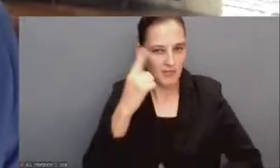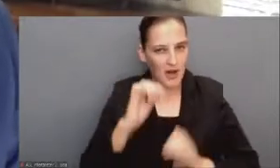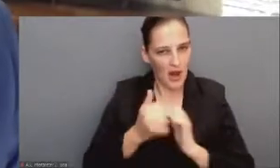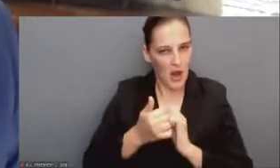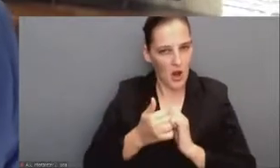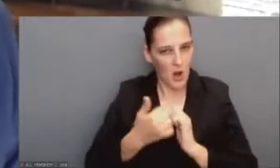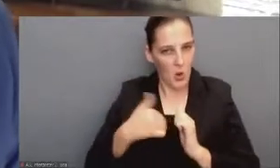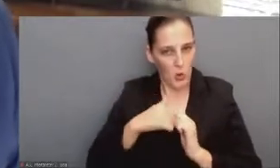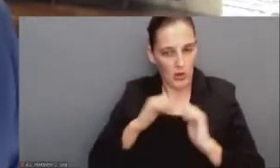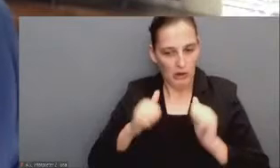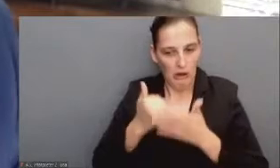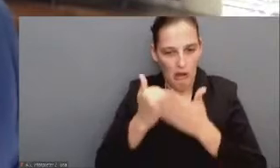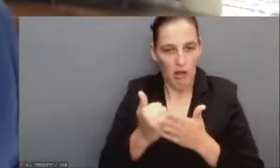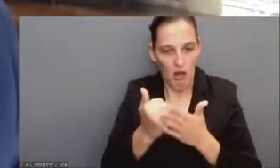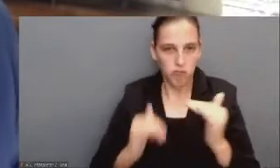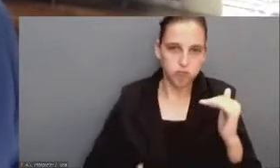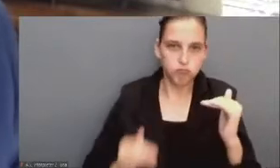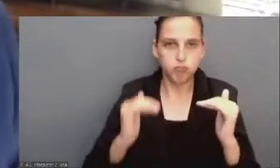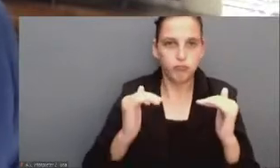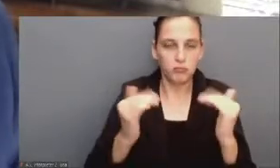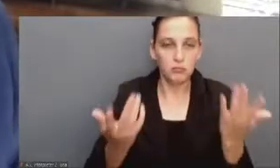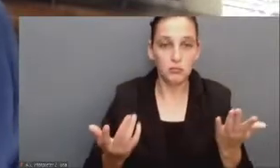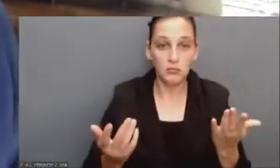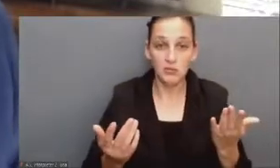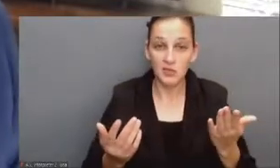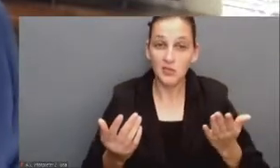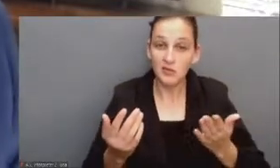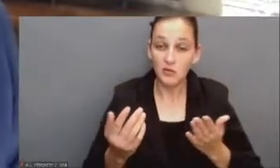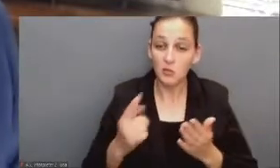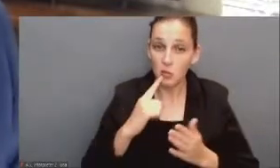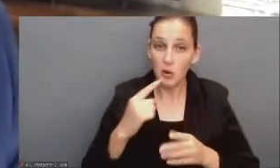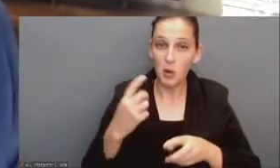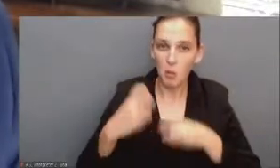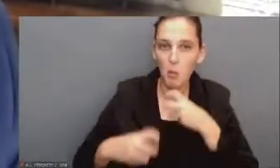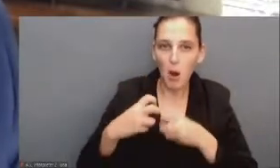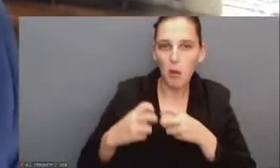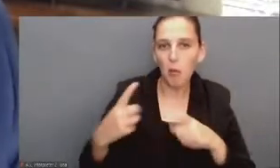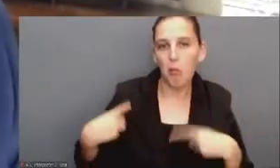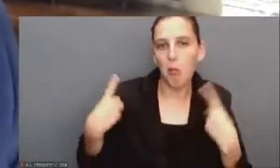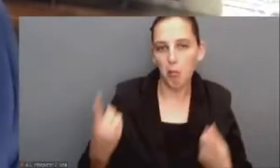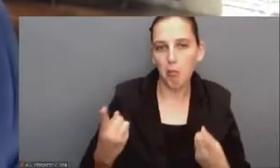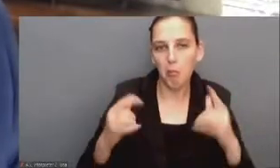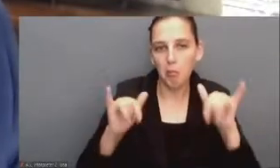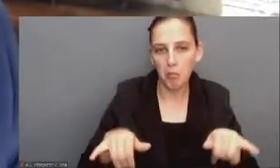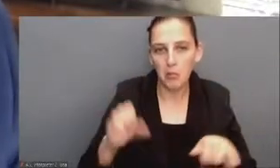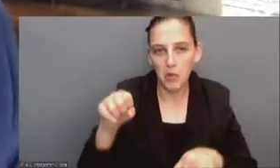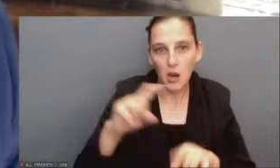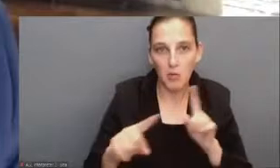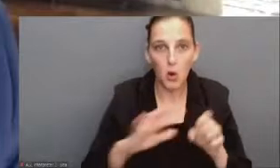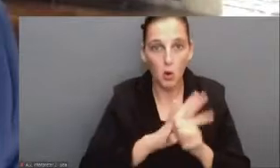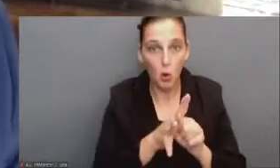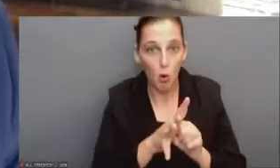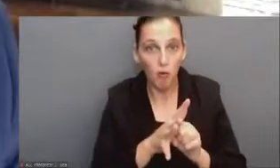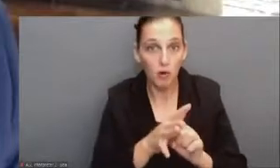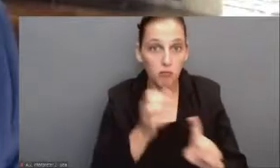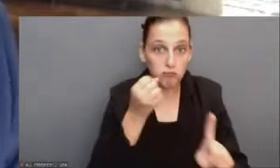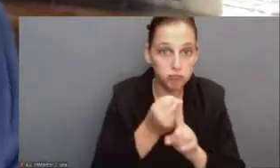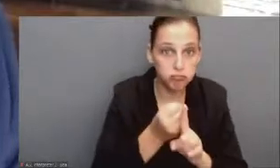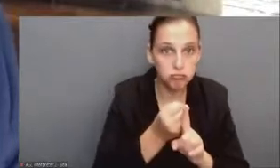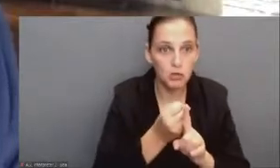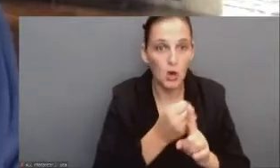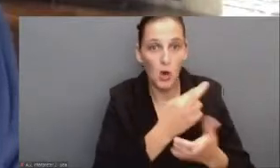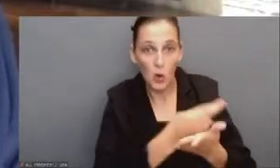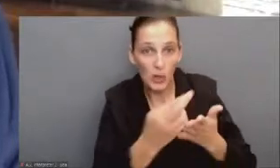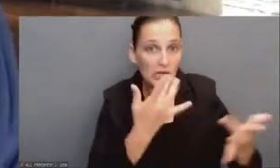this? Because I think it's a problem on a regular basis, but it was exacerbated during the pandemic when resources became